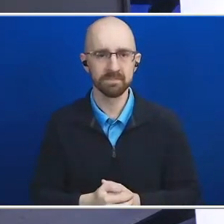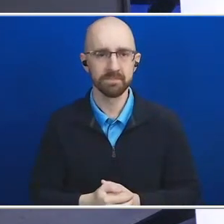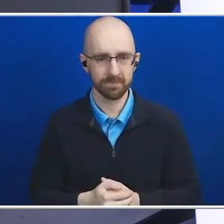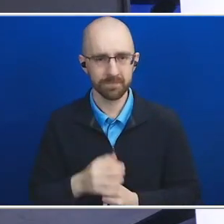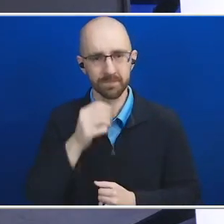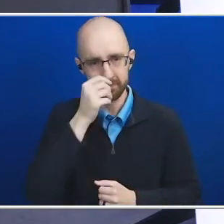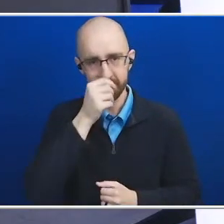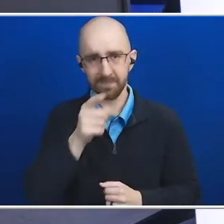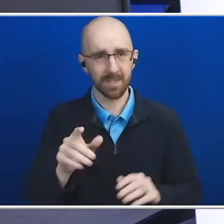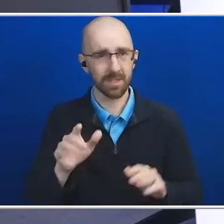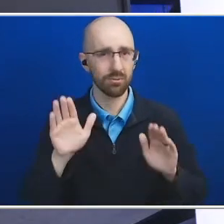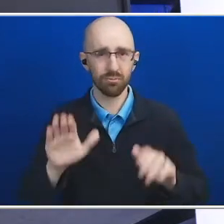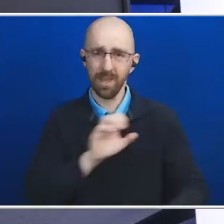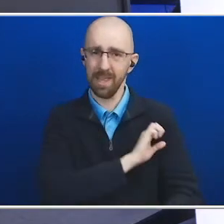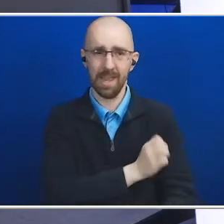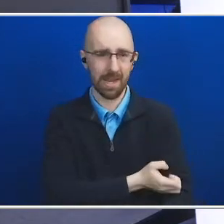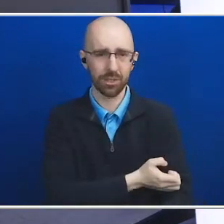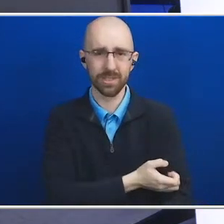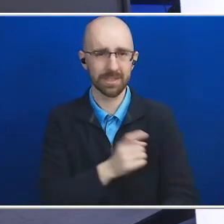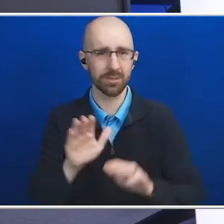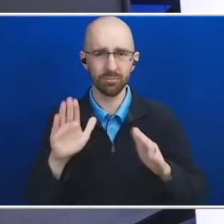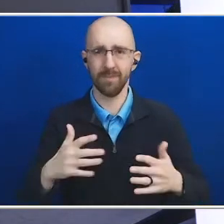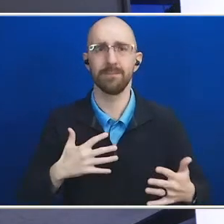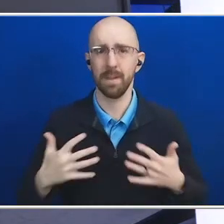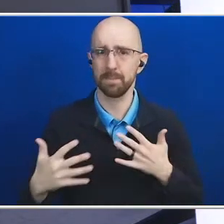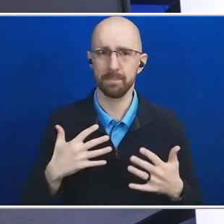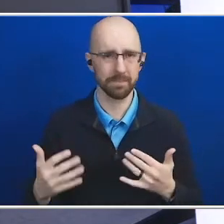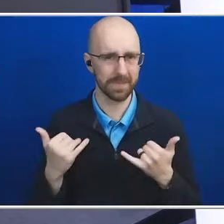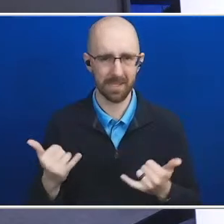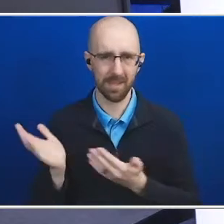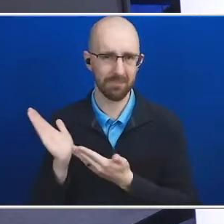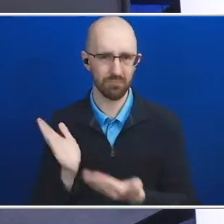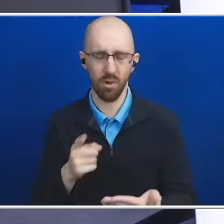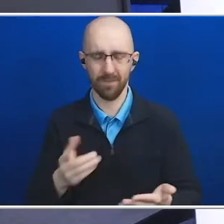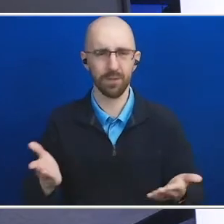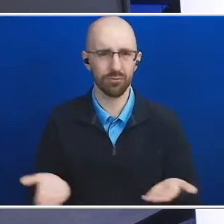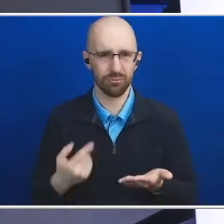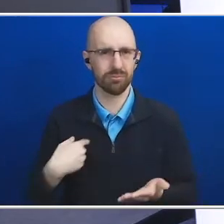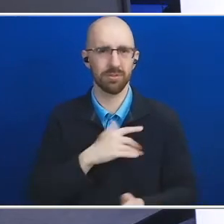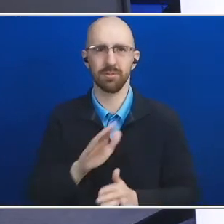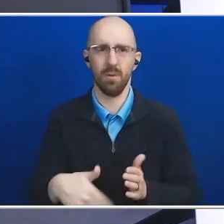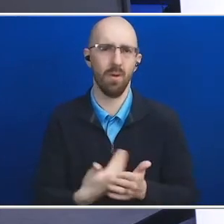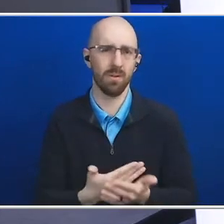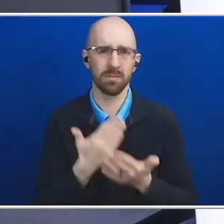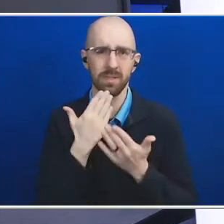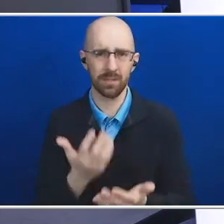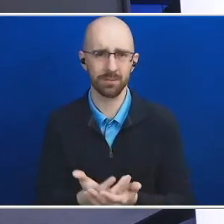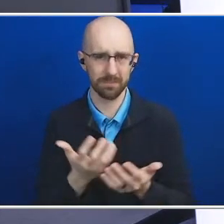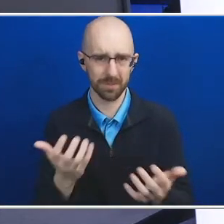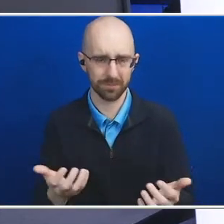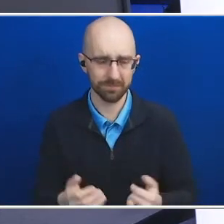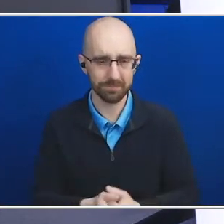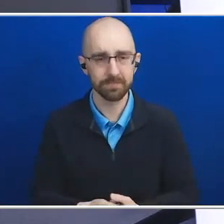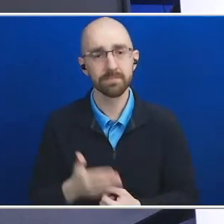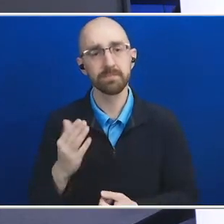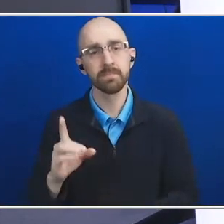have thank brought great vibes here today. Oh, thank and you. You have encouraged us all, so thank you so much. All right, Dr. Wagner, you got to follow all